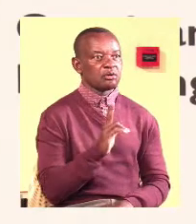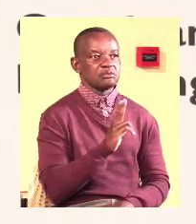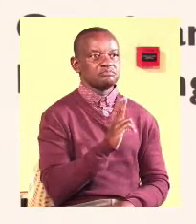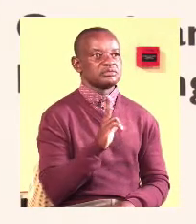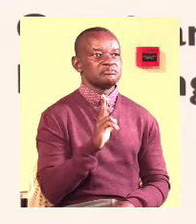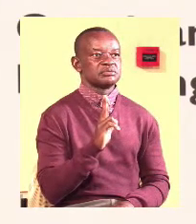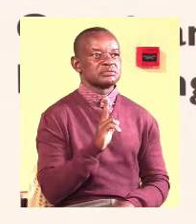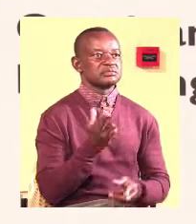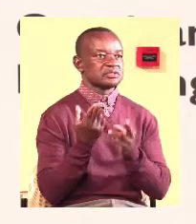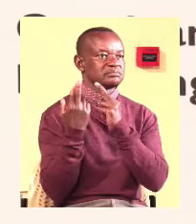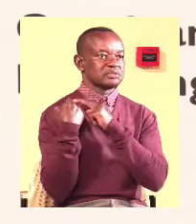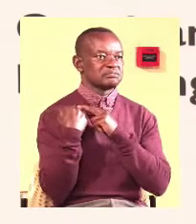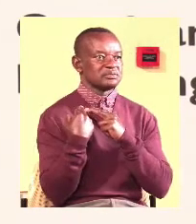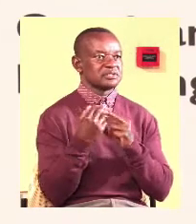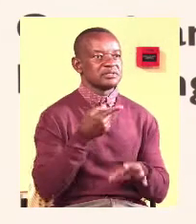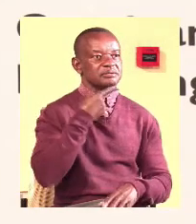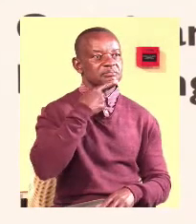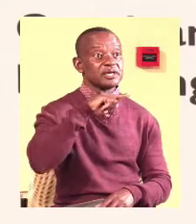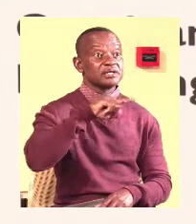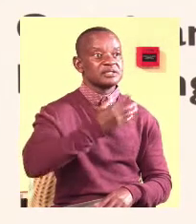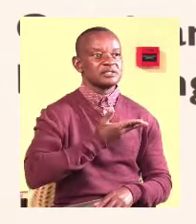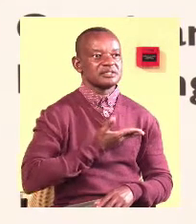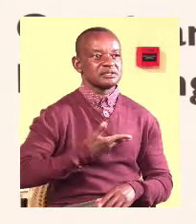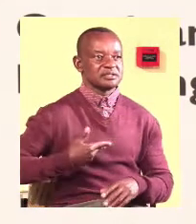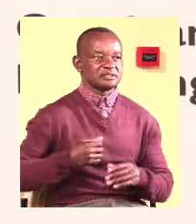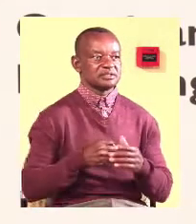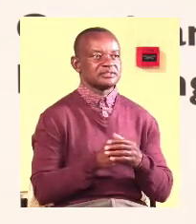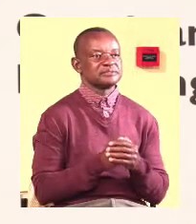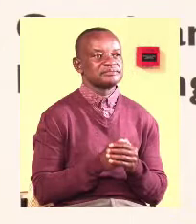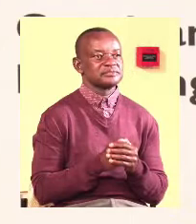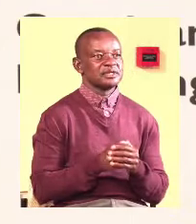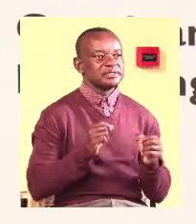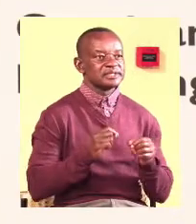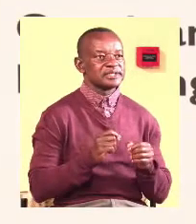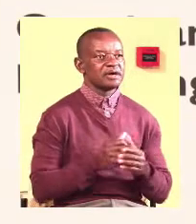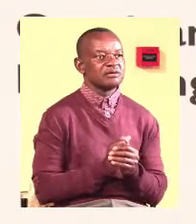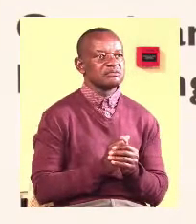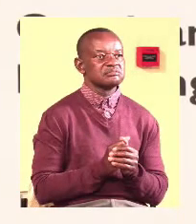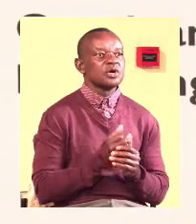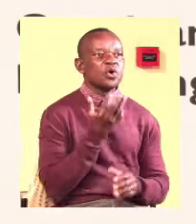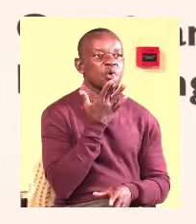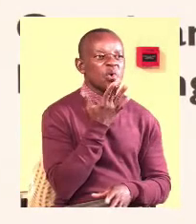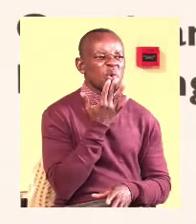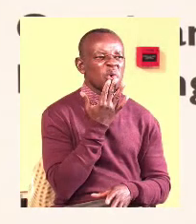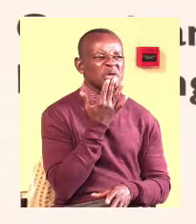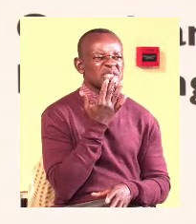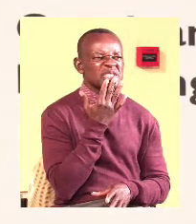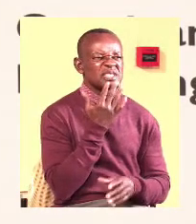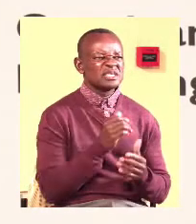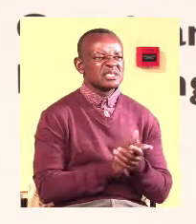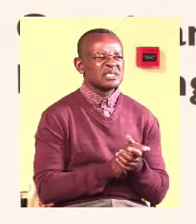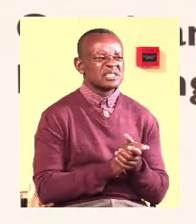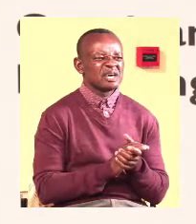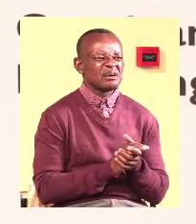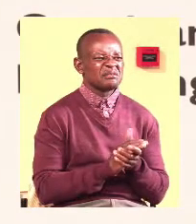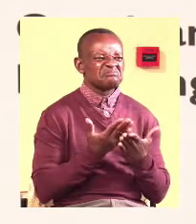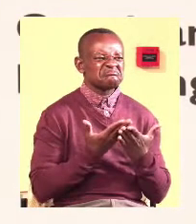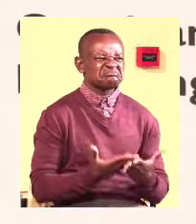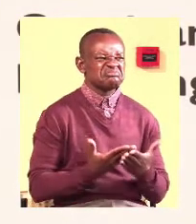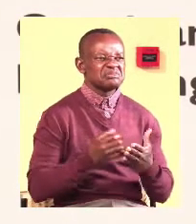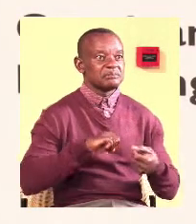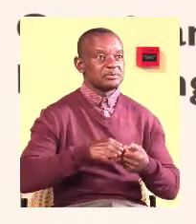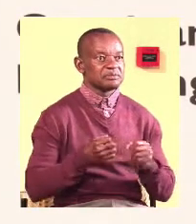I also earlier stated that at the end of the day, who is affected is the community, by their community, and at the end of the day, they suffer the